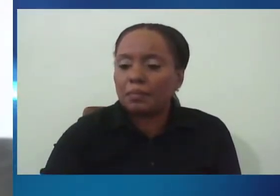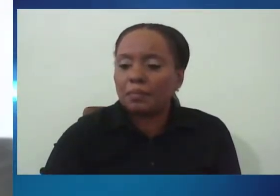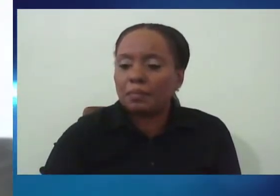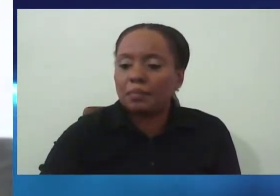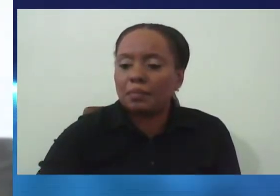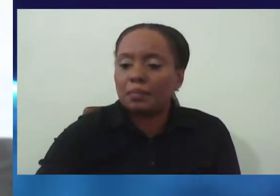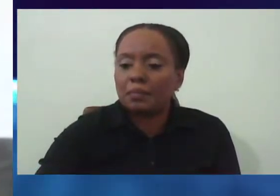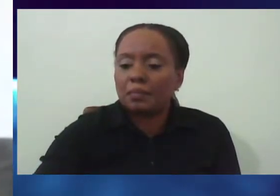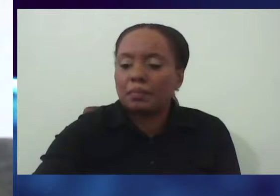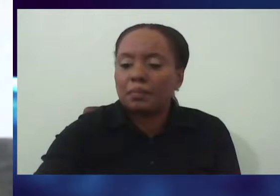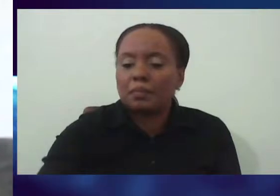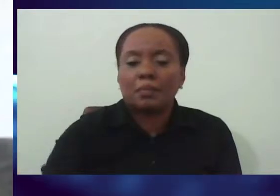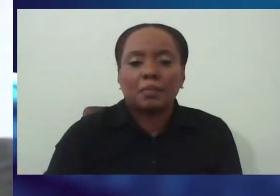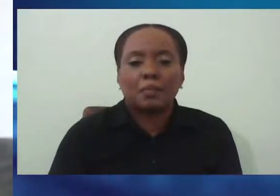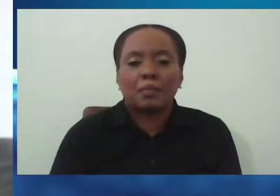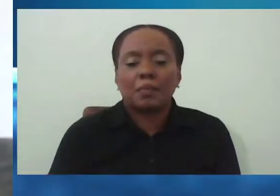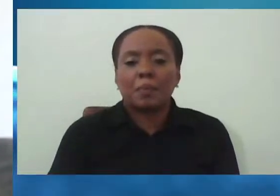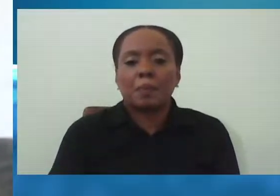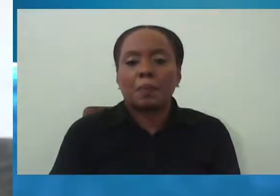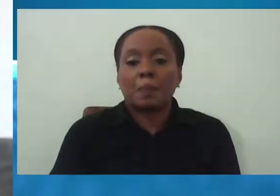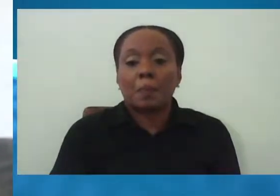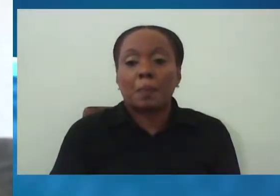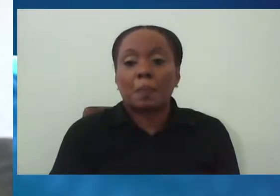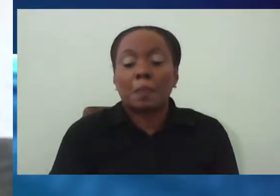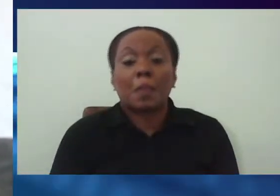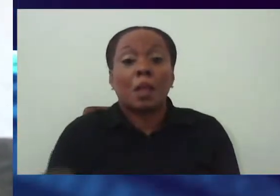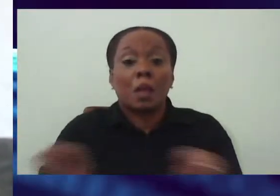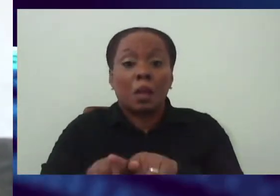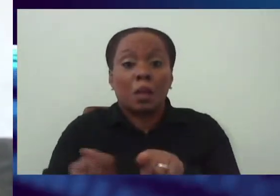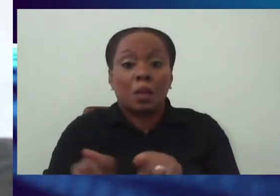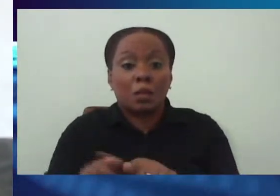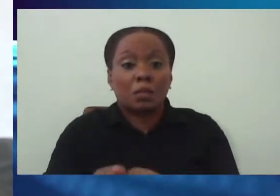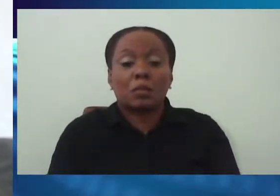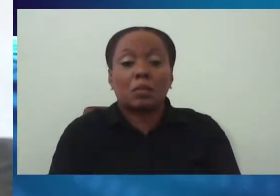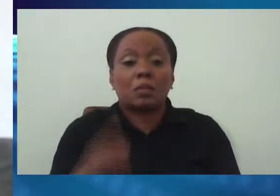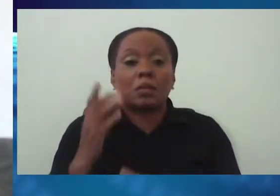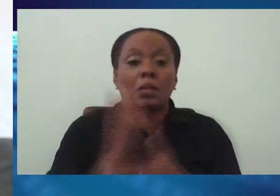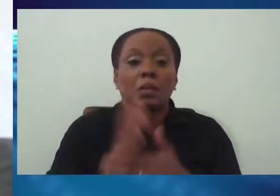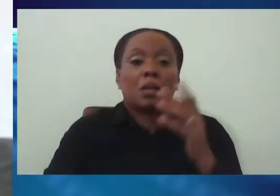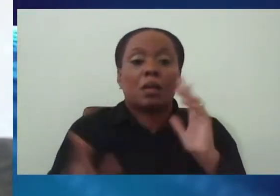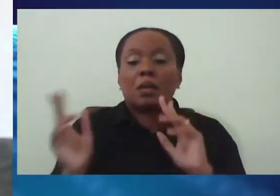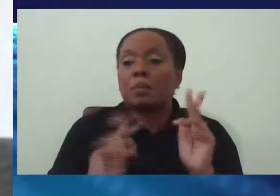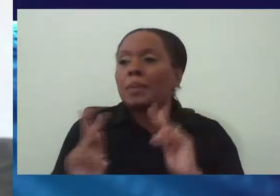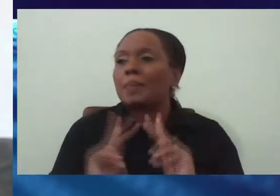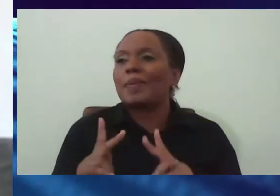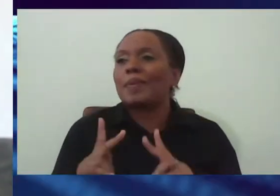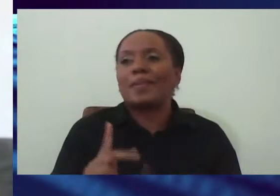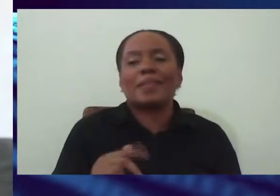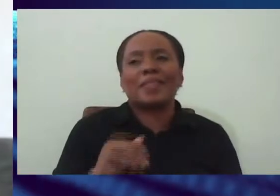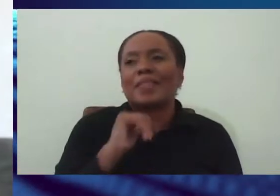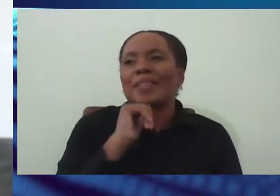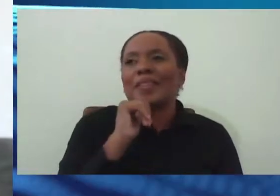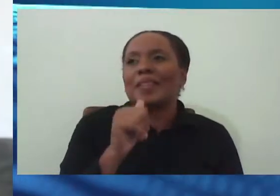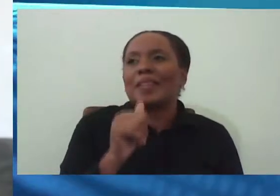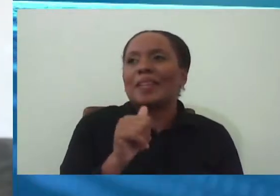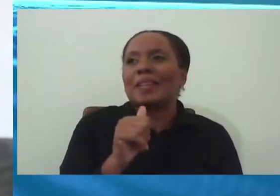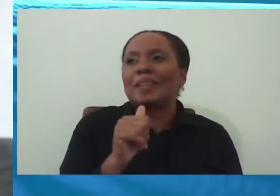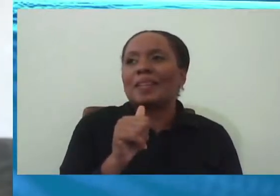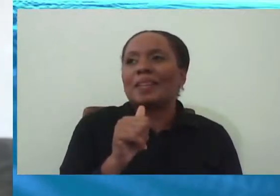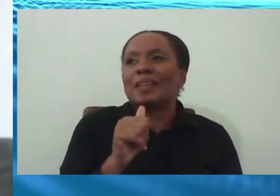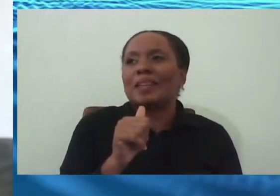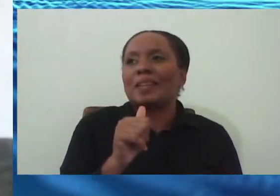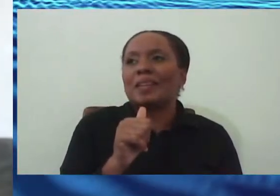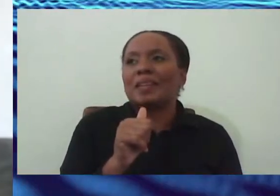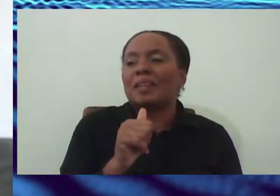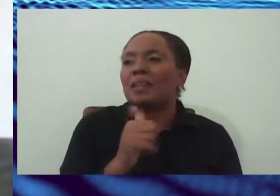can go through a process of denial. I had a friend who said he has a cold, I said, a cold? Well, I don't know the last day anybody around here